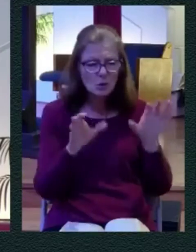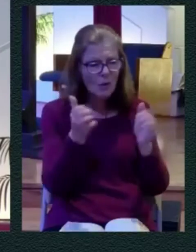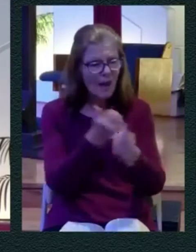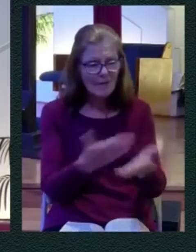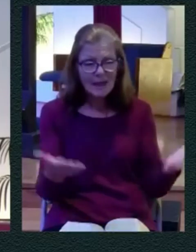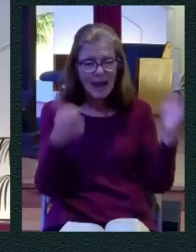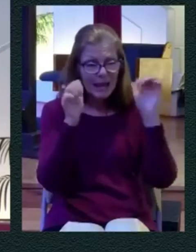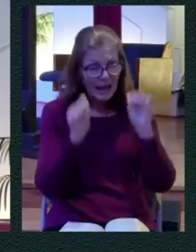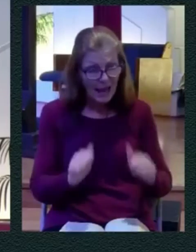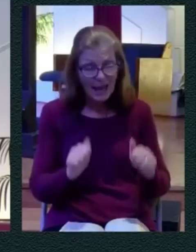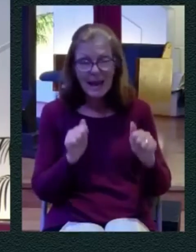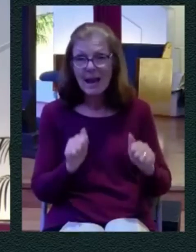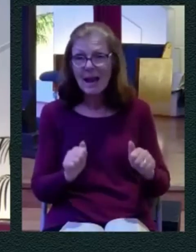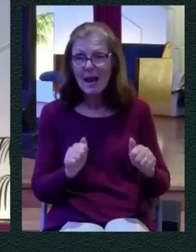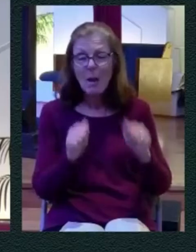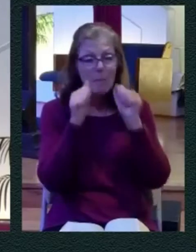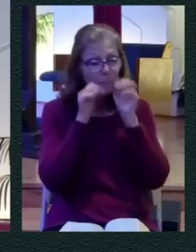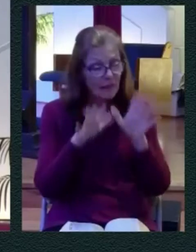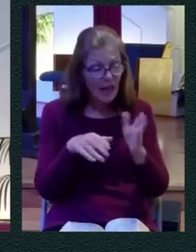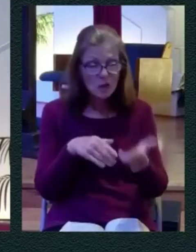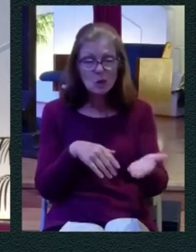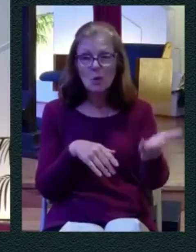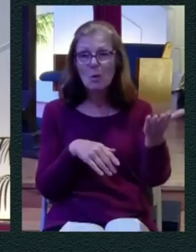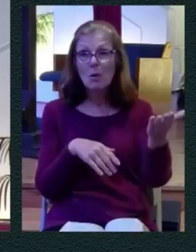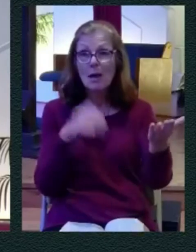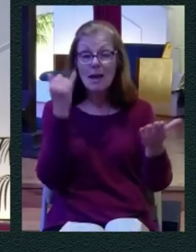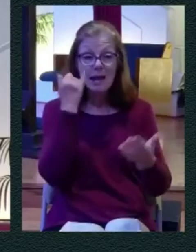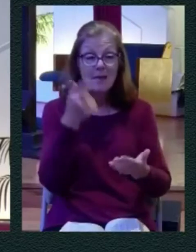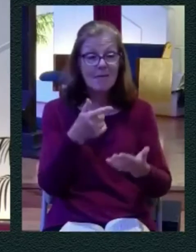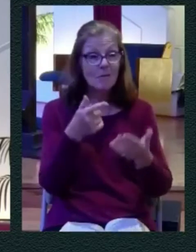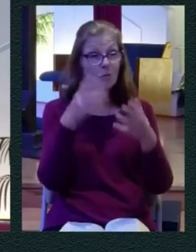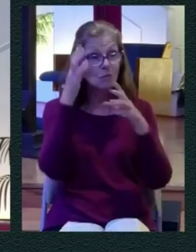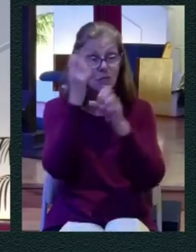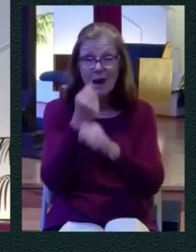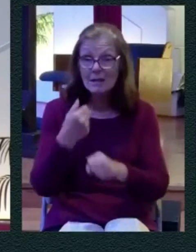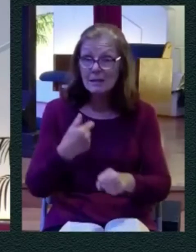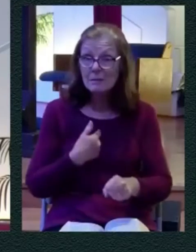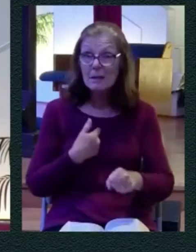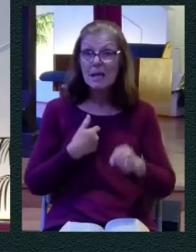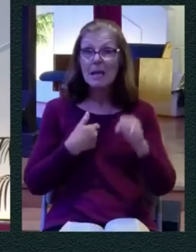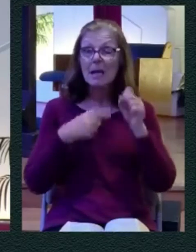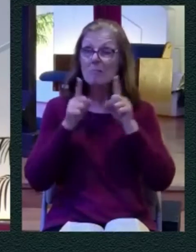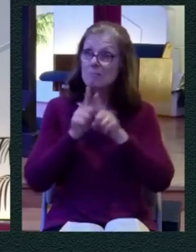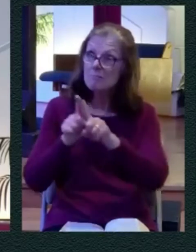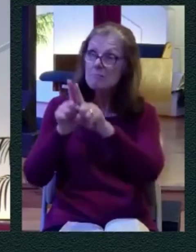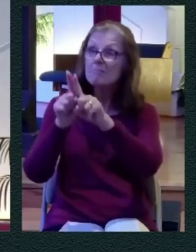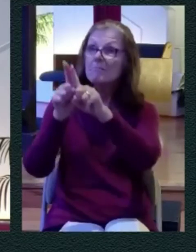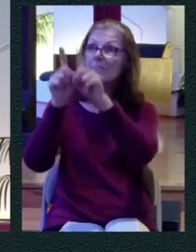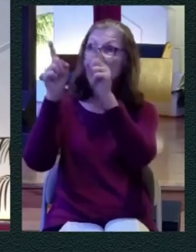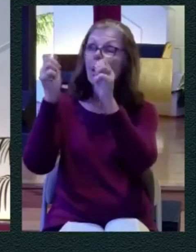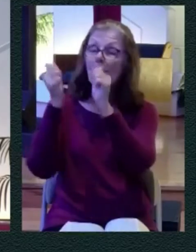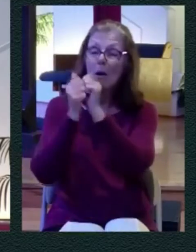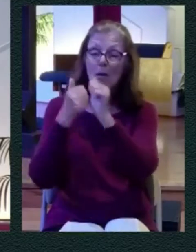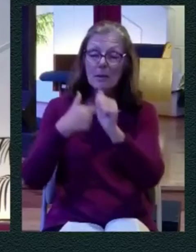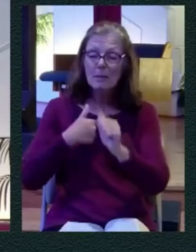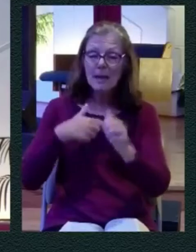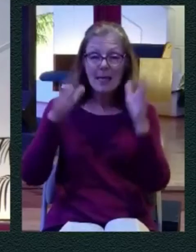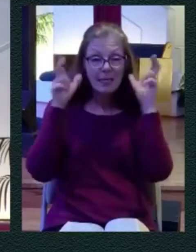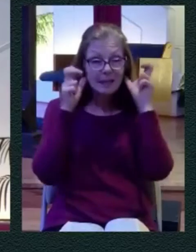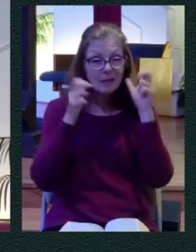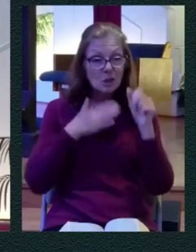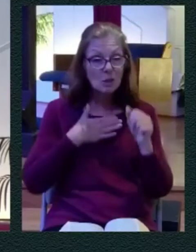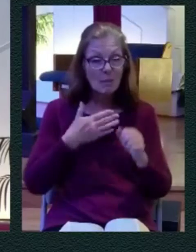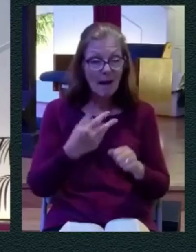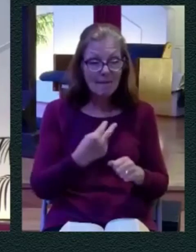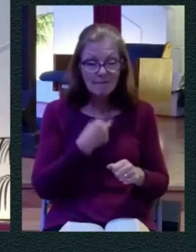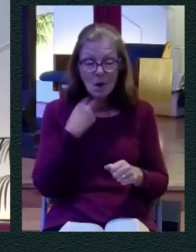can to bless you. And if you will trust me and you will walk with me and you'll listen to my voice, He said, I'll